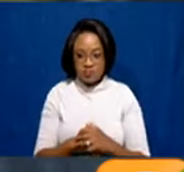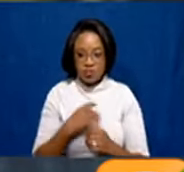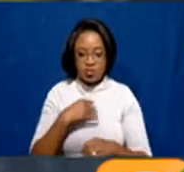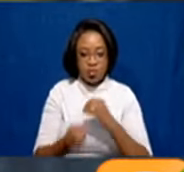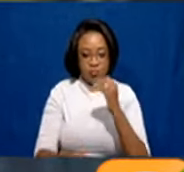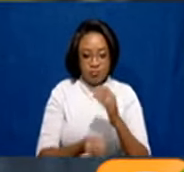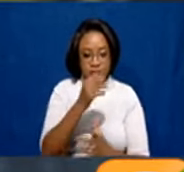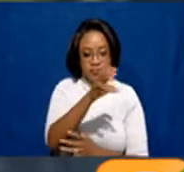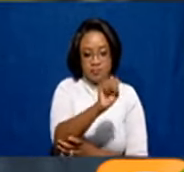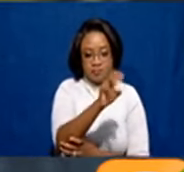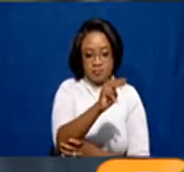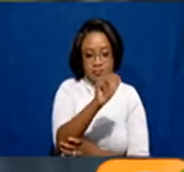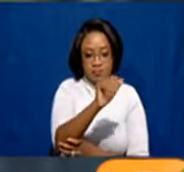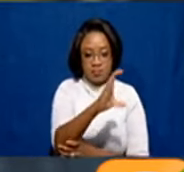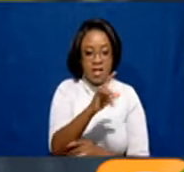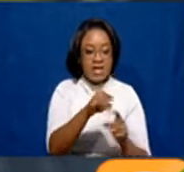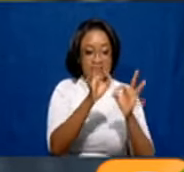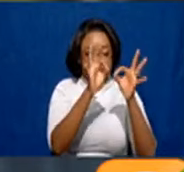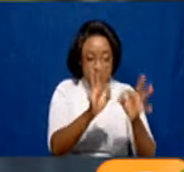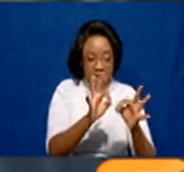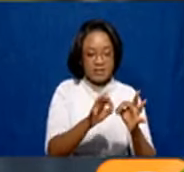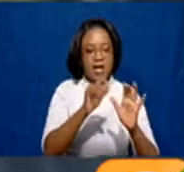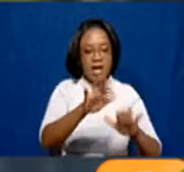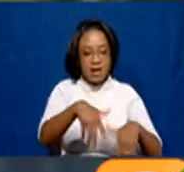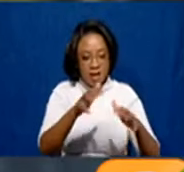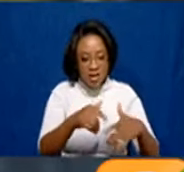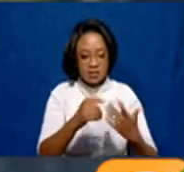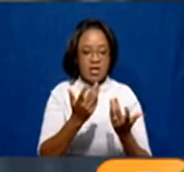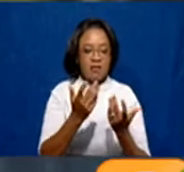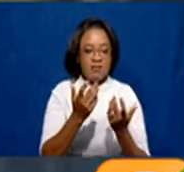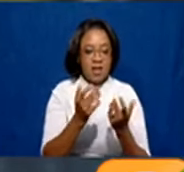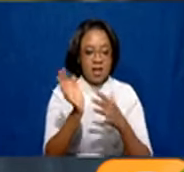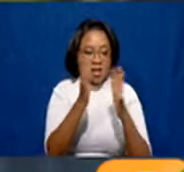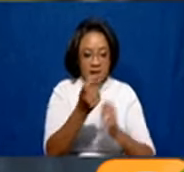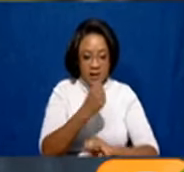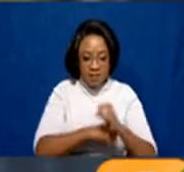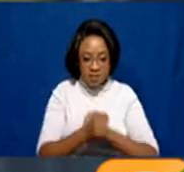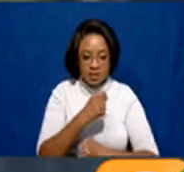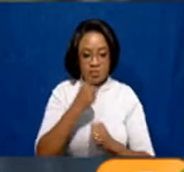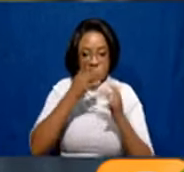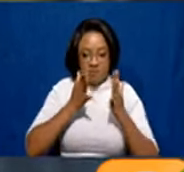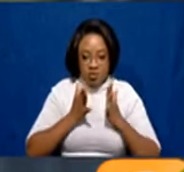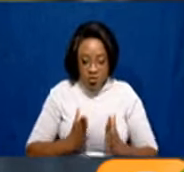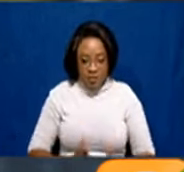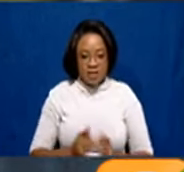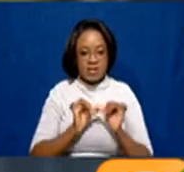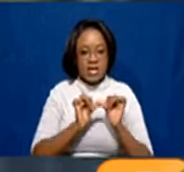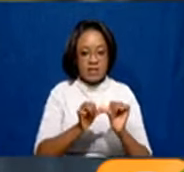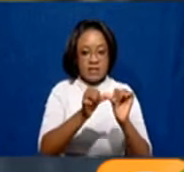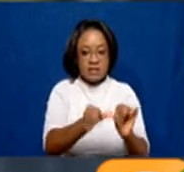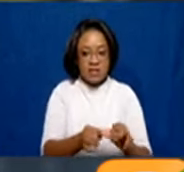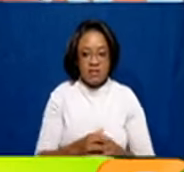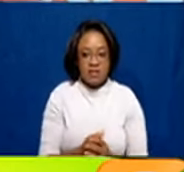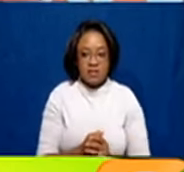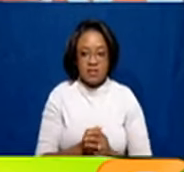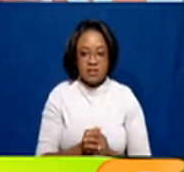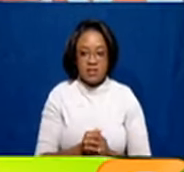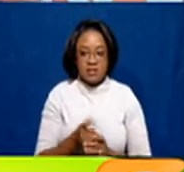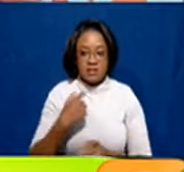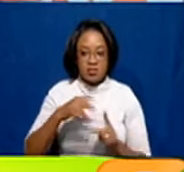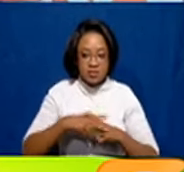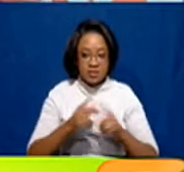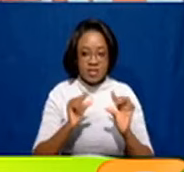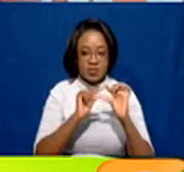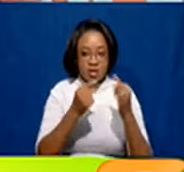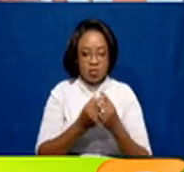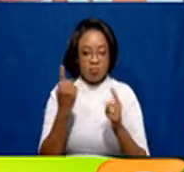Foundation, which stands for Smart Mechanized Agriculture and Climate Action for Humanity and Sustainability. And we started off with a group